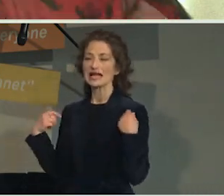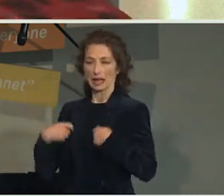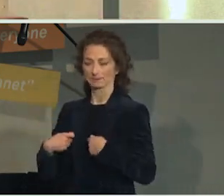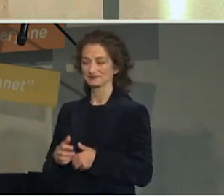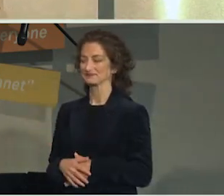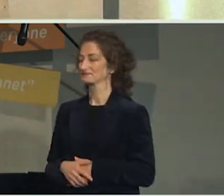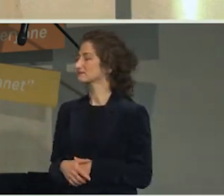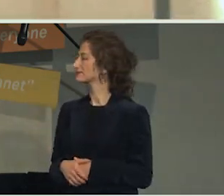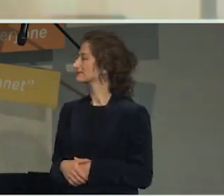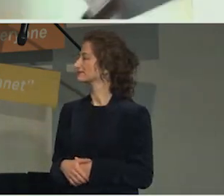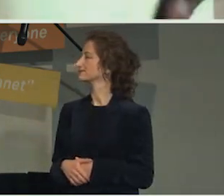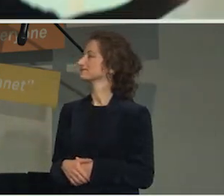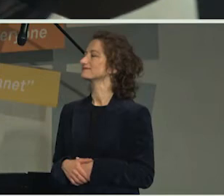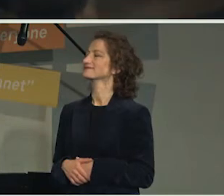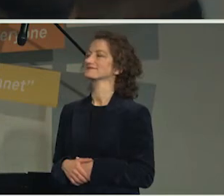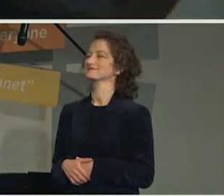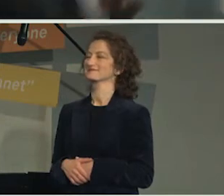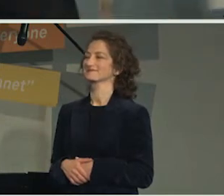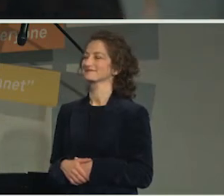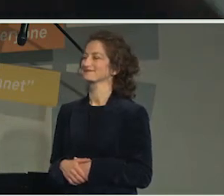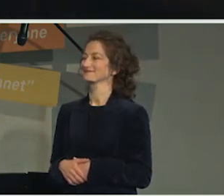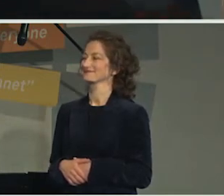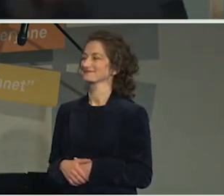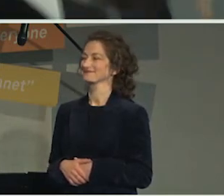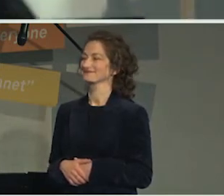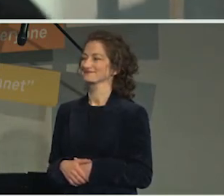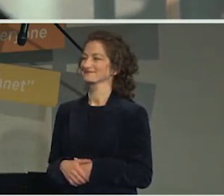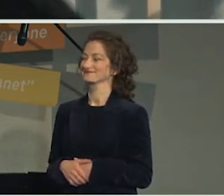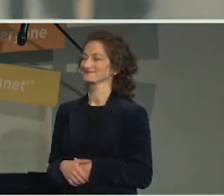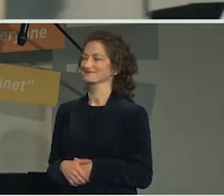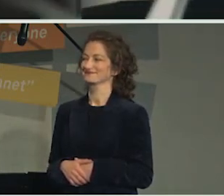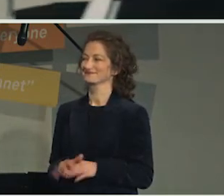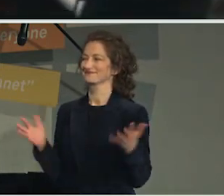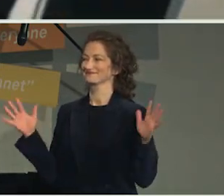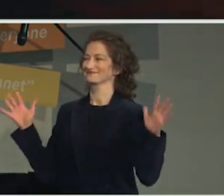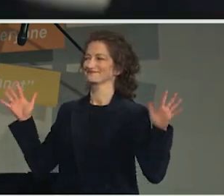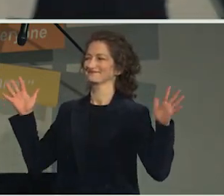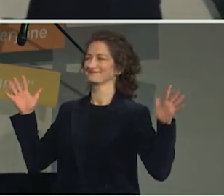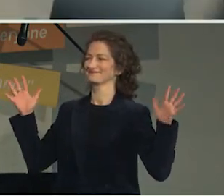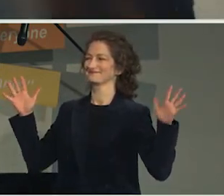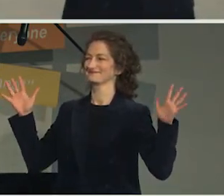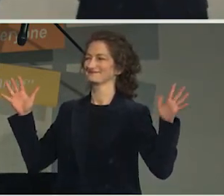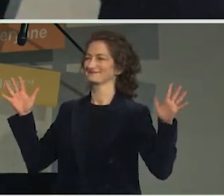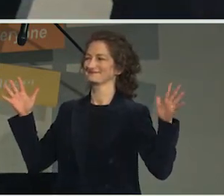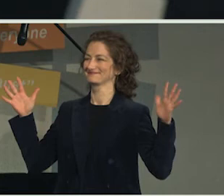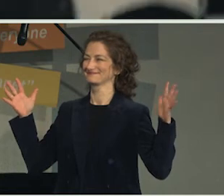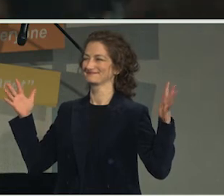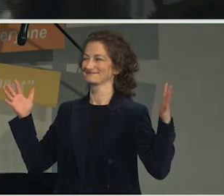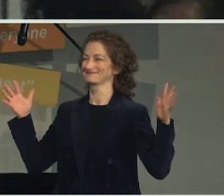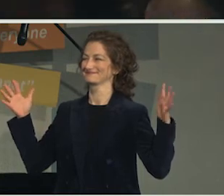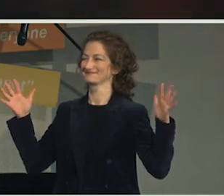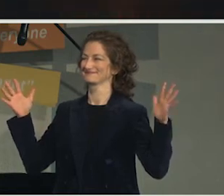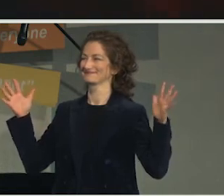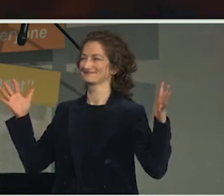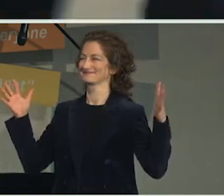And so she coming. She coming down. Yes. Yeah. Oh, she's swirling. Oh, is she